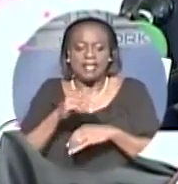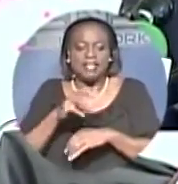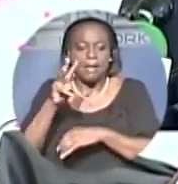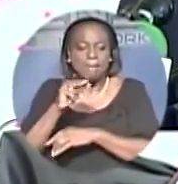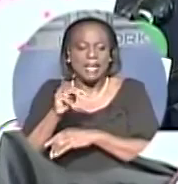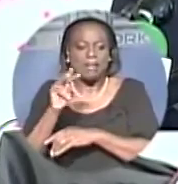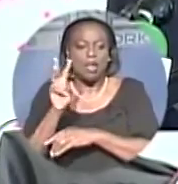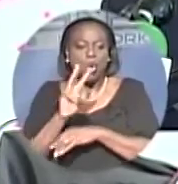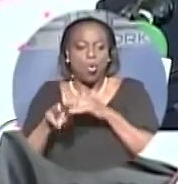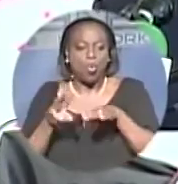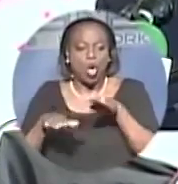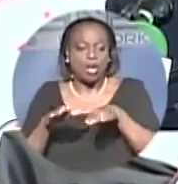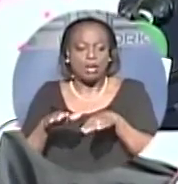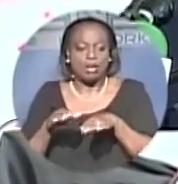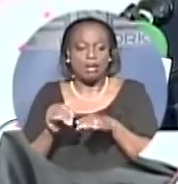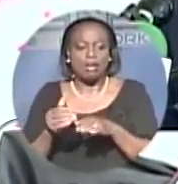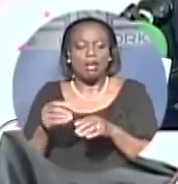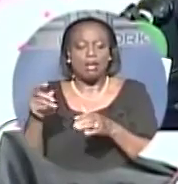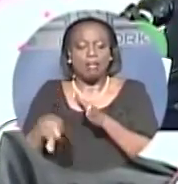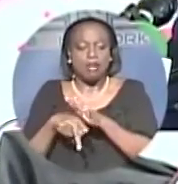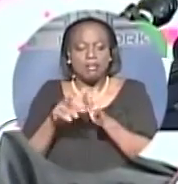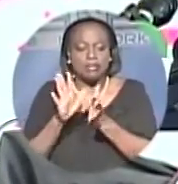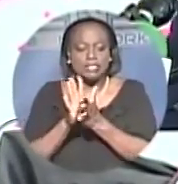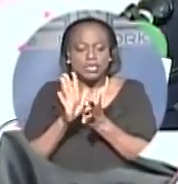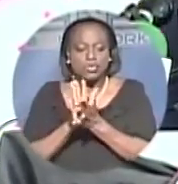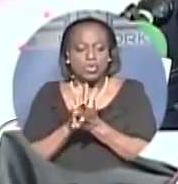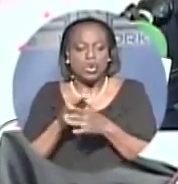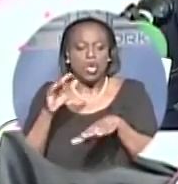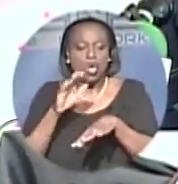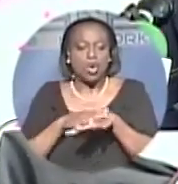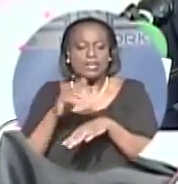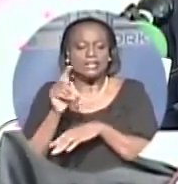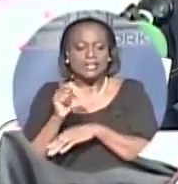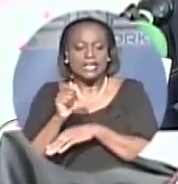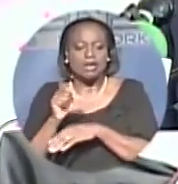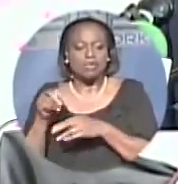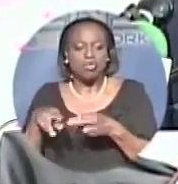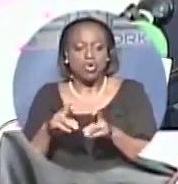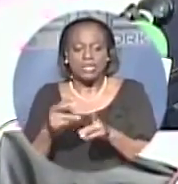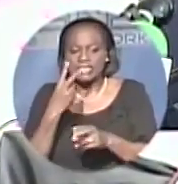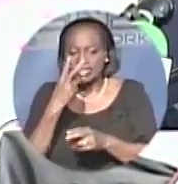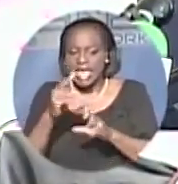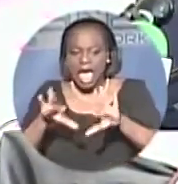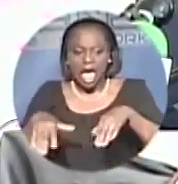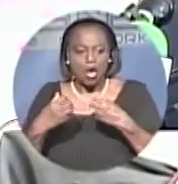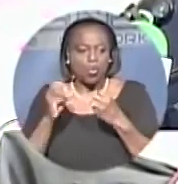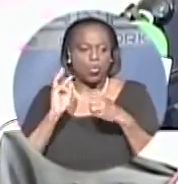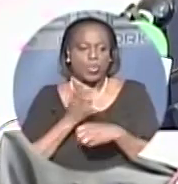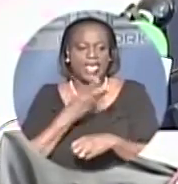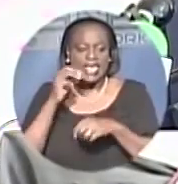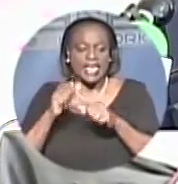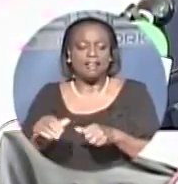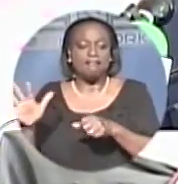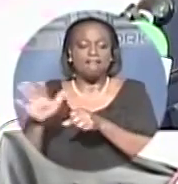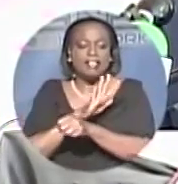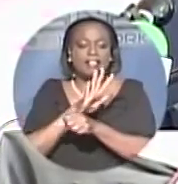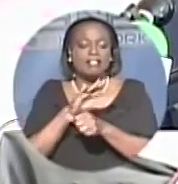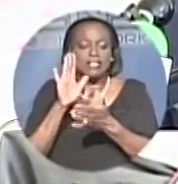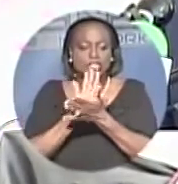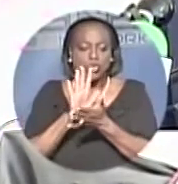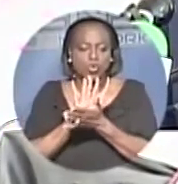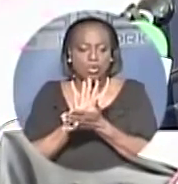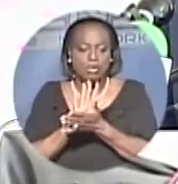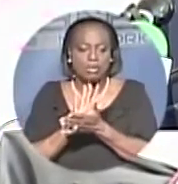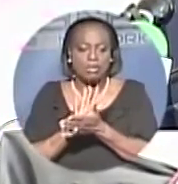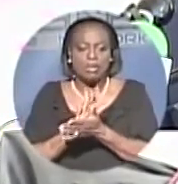Walker Primary School down the road on Tucker Road, to see how we can populate the school, because the fact is the school is